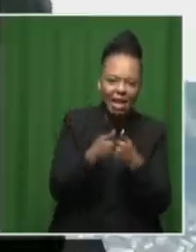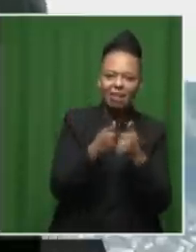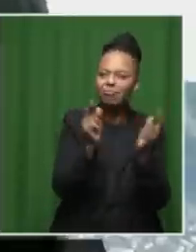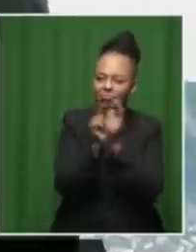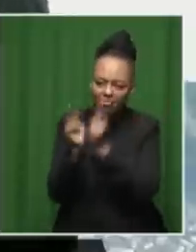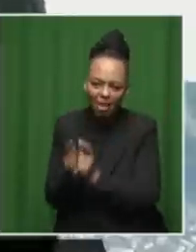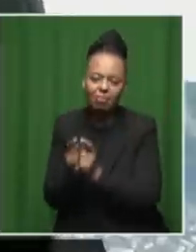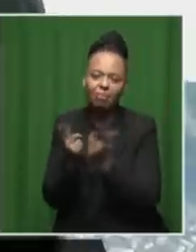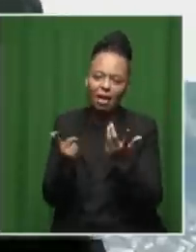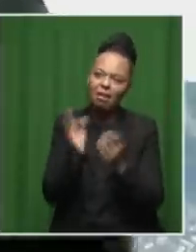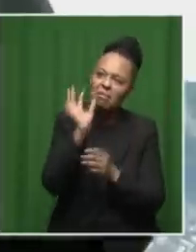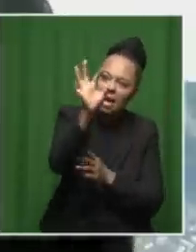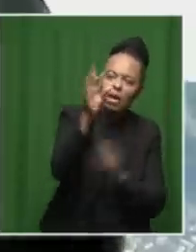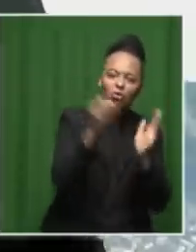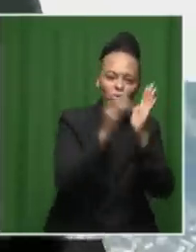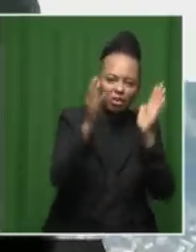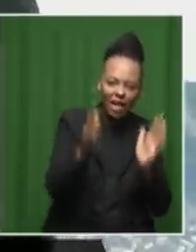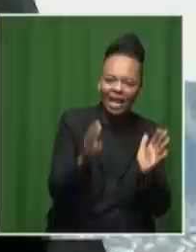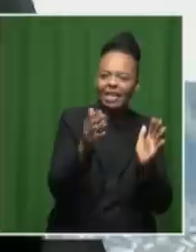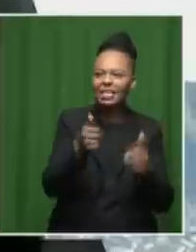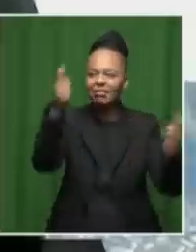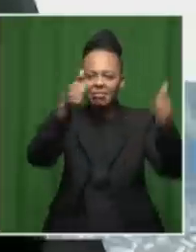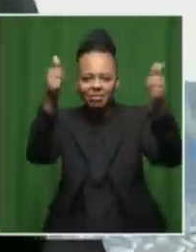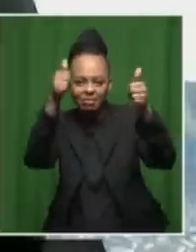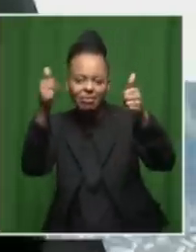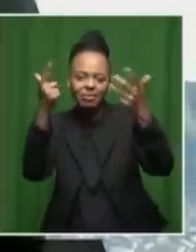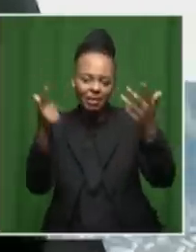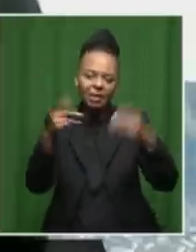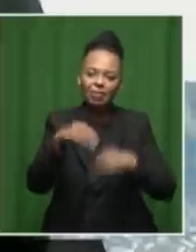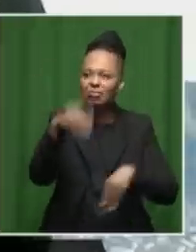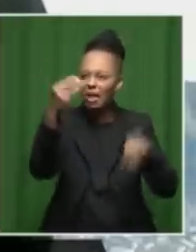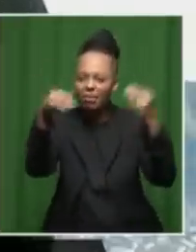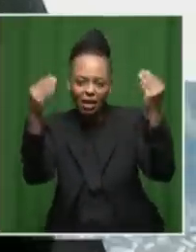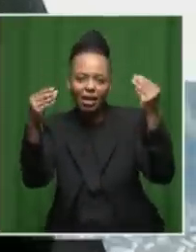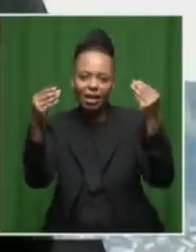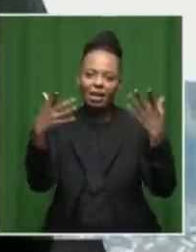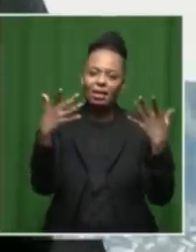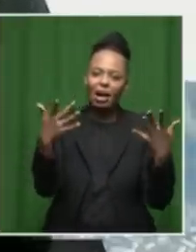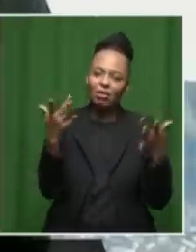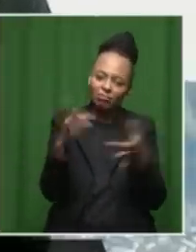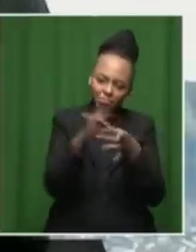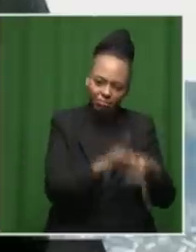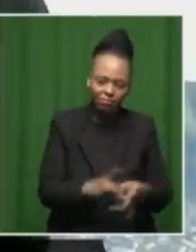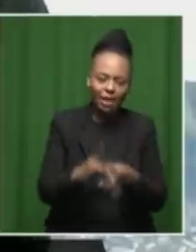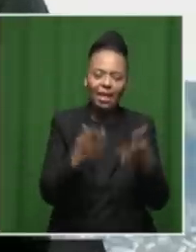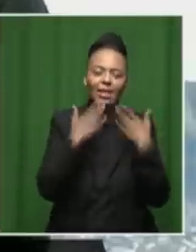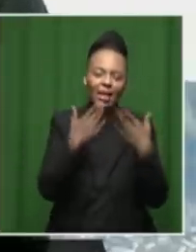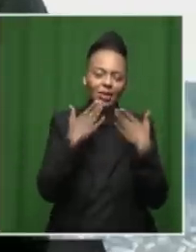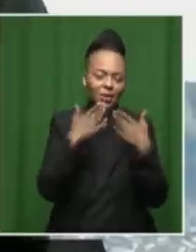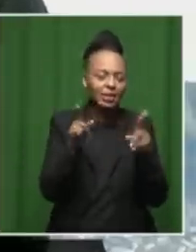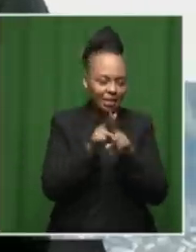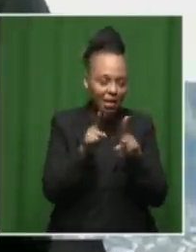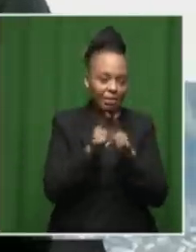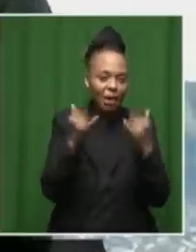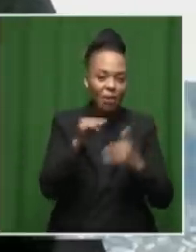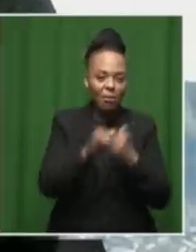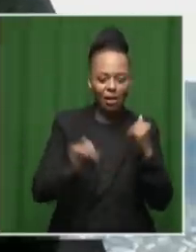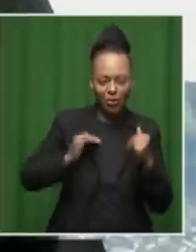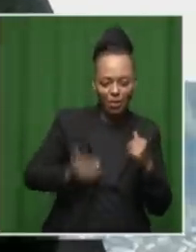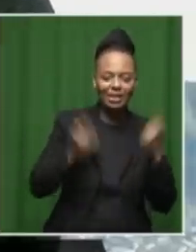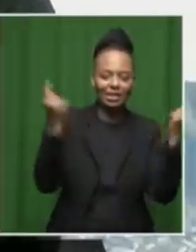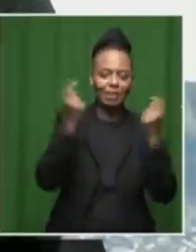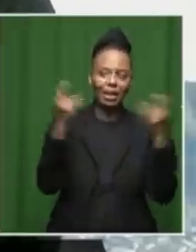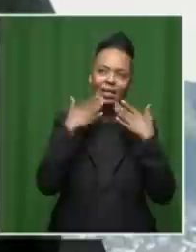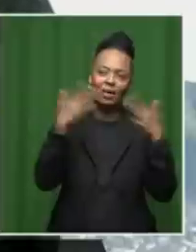our youngsters, our students and our seniors, the better for the sport. So thank you so much as we celebrate Women's Month. Dumisani Chauke, thank you so